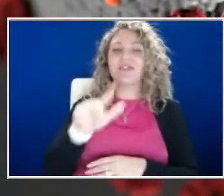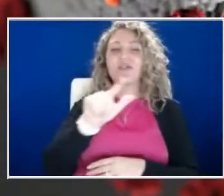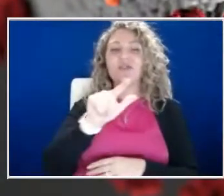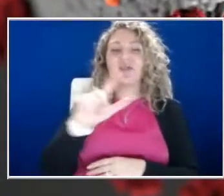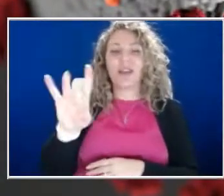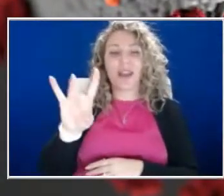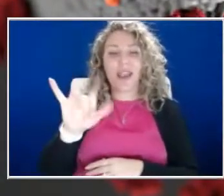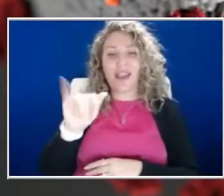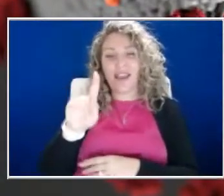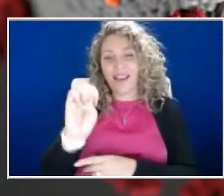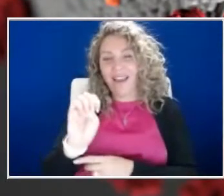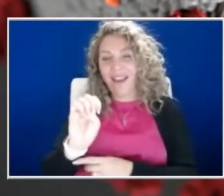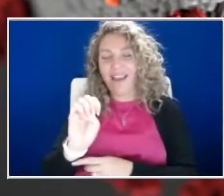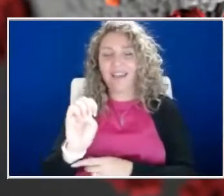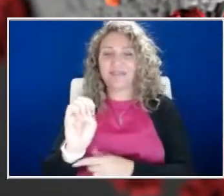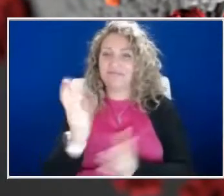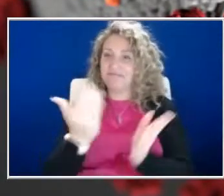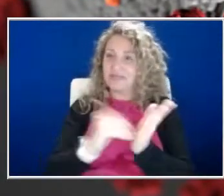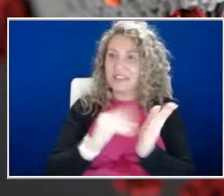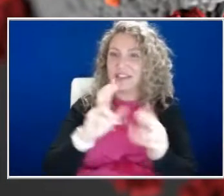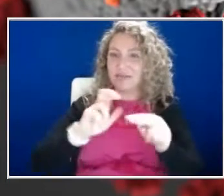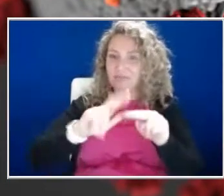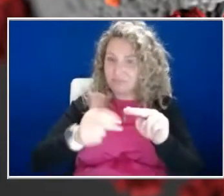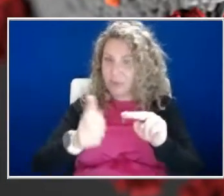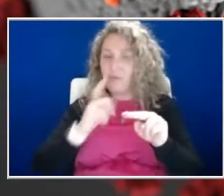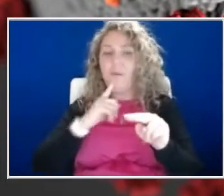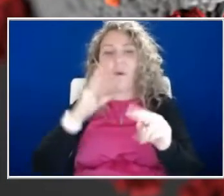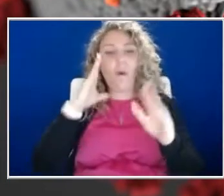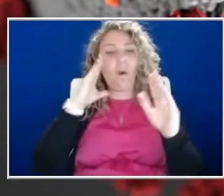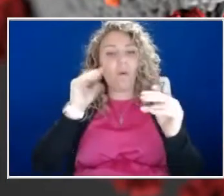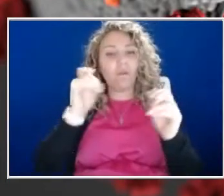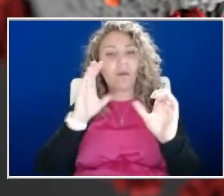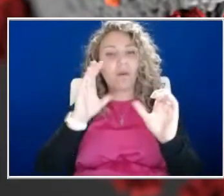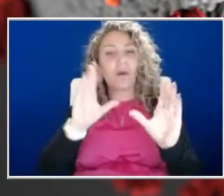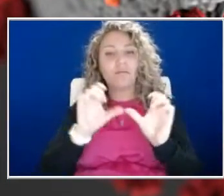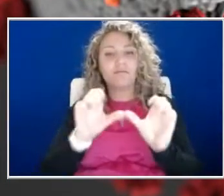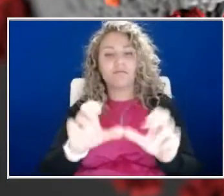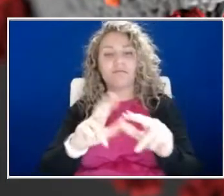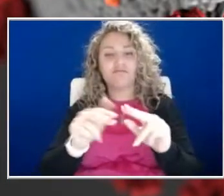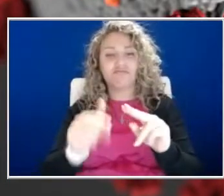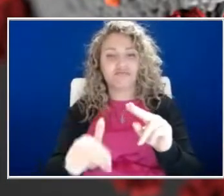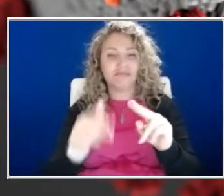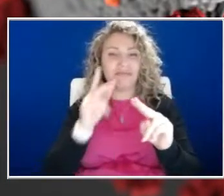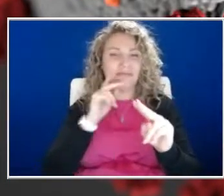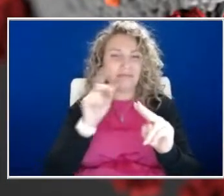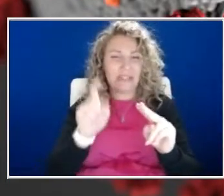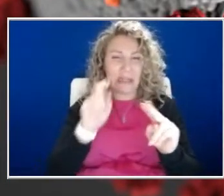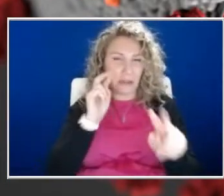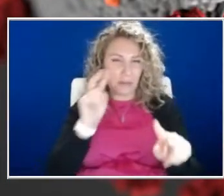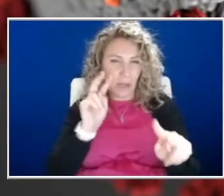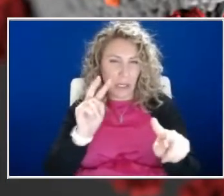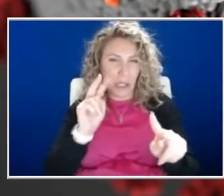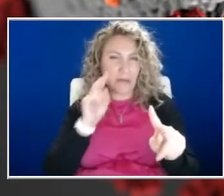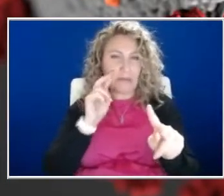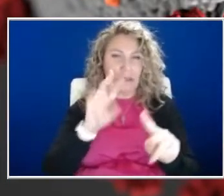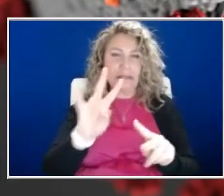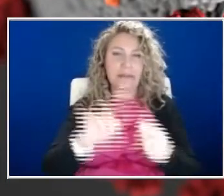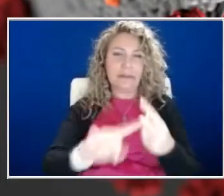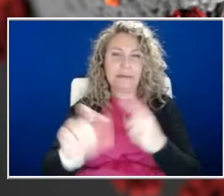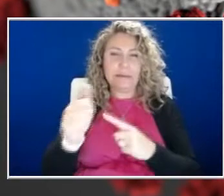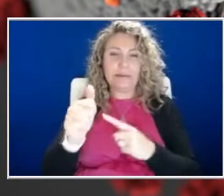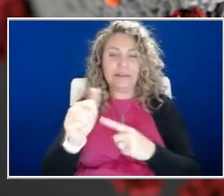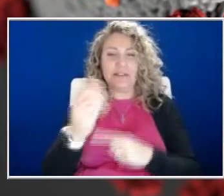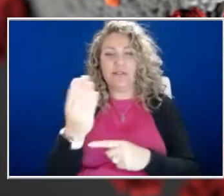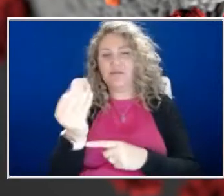in the hospital. Again, it's been down. Hopefully we can continue to go down. Really need to look at that 7, 10, 14-day average. Of those 28, 3 in